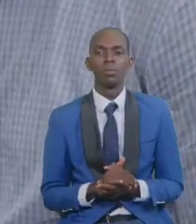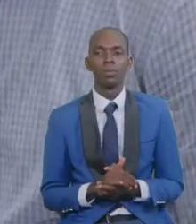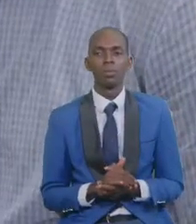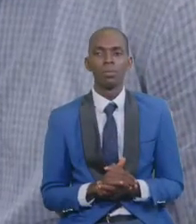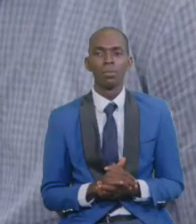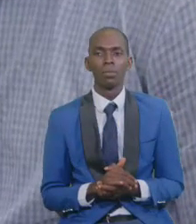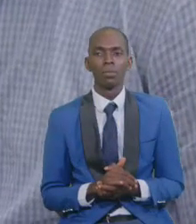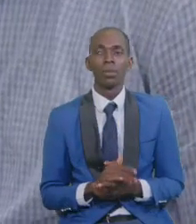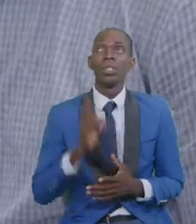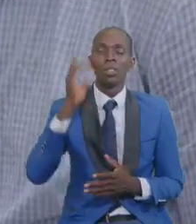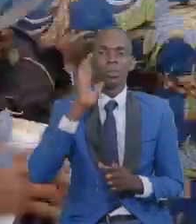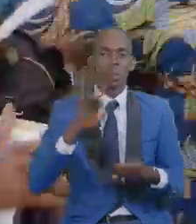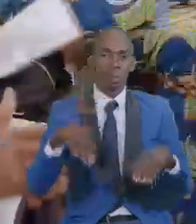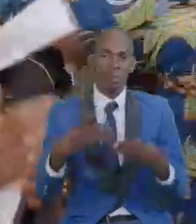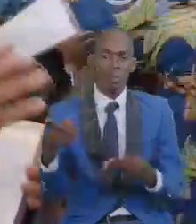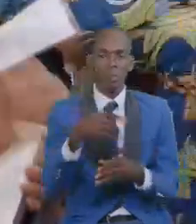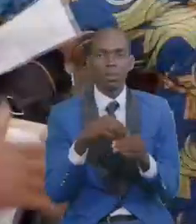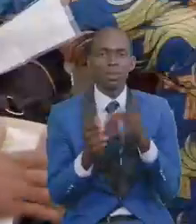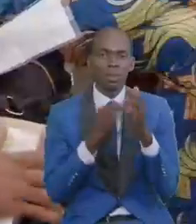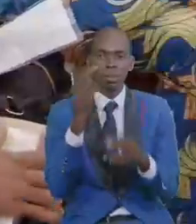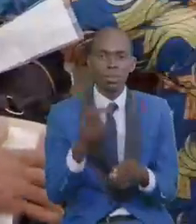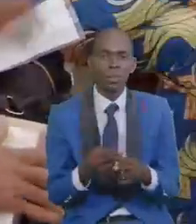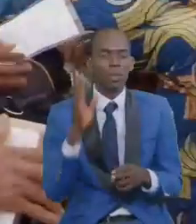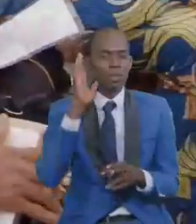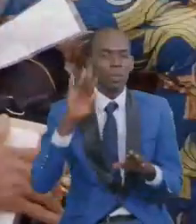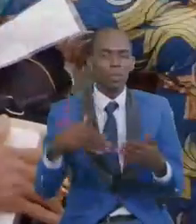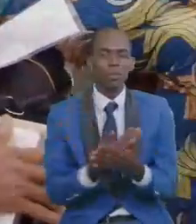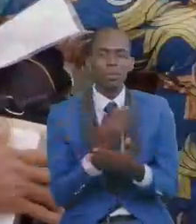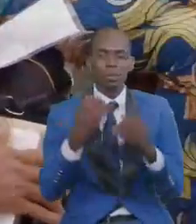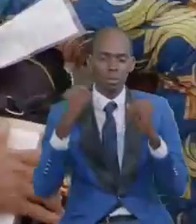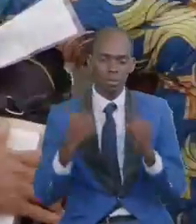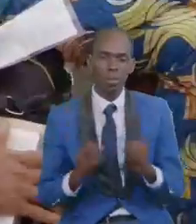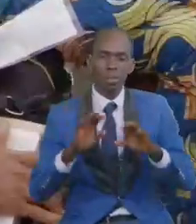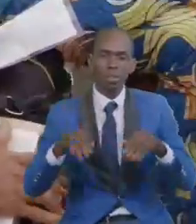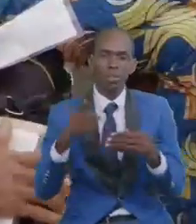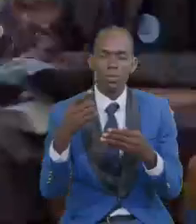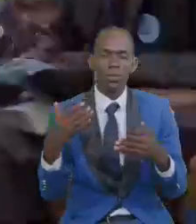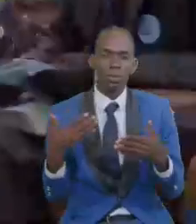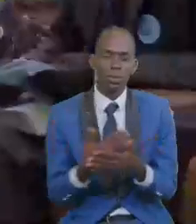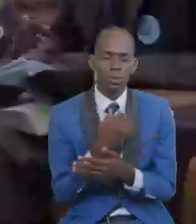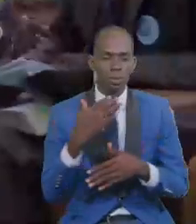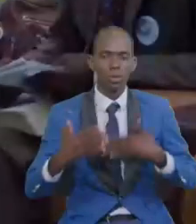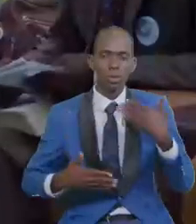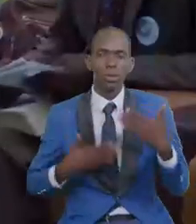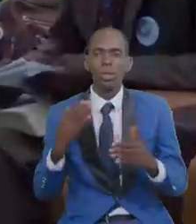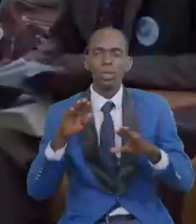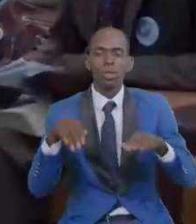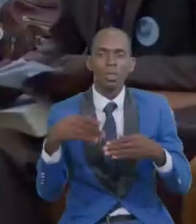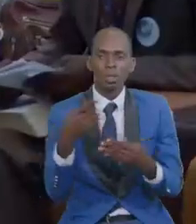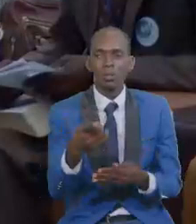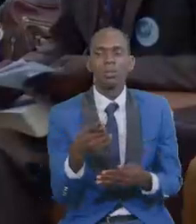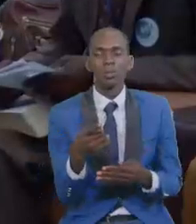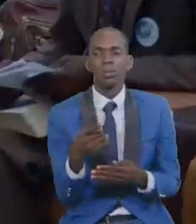He will give you grace. He'll give you strength. He'll give you joy. Now you will